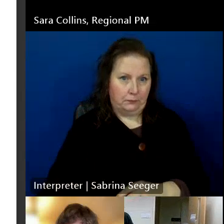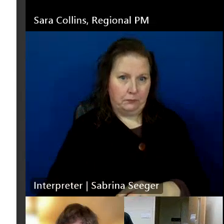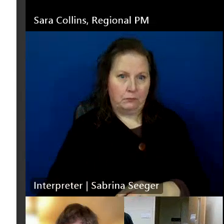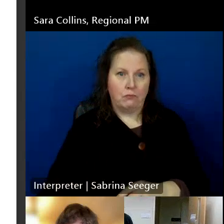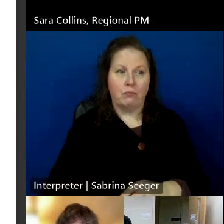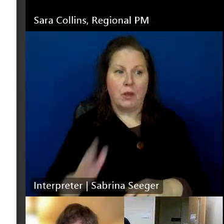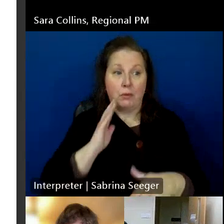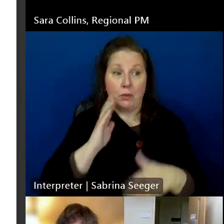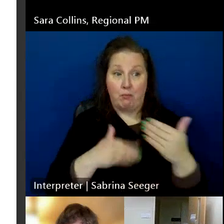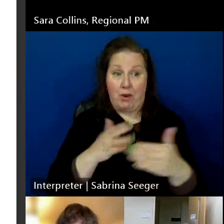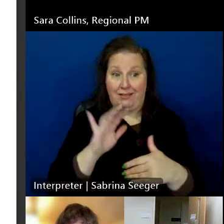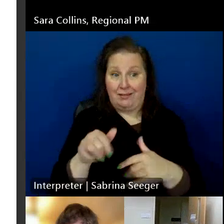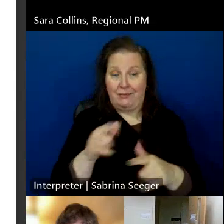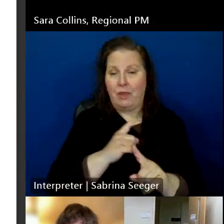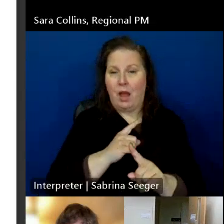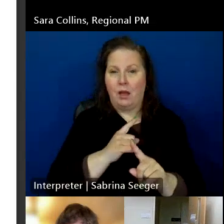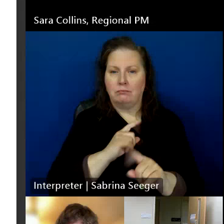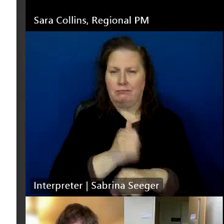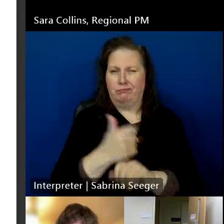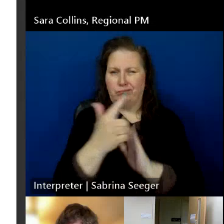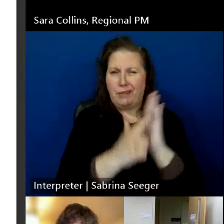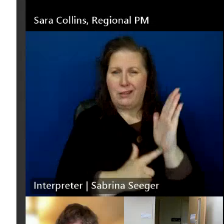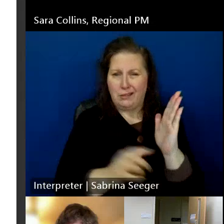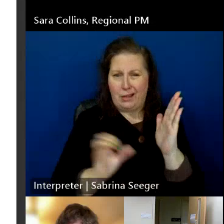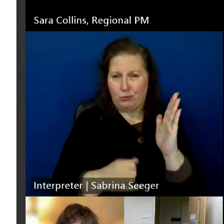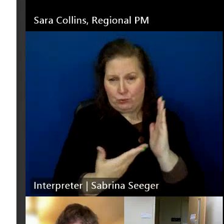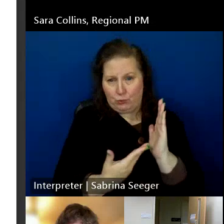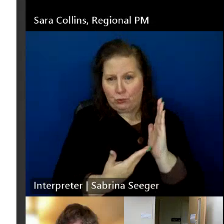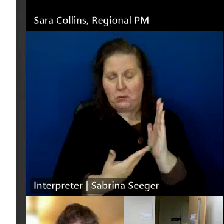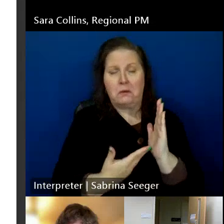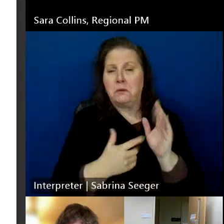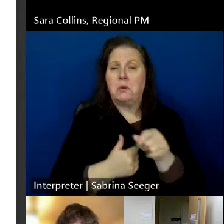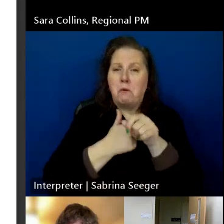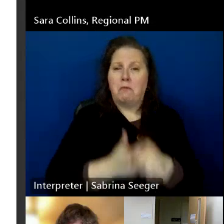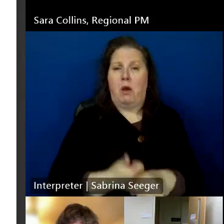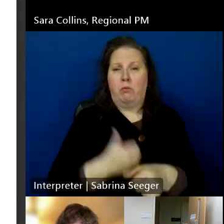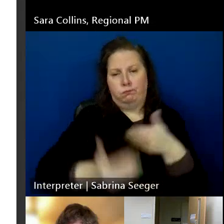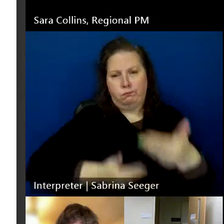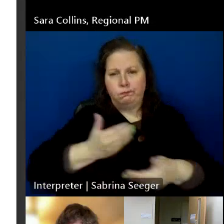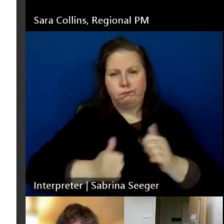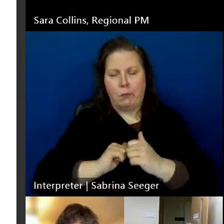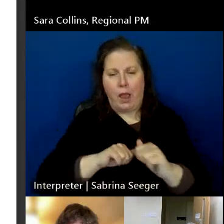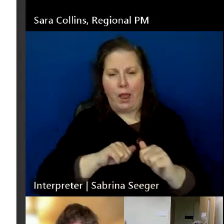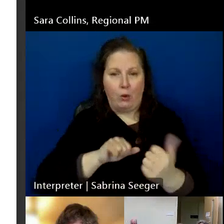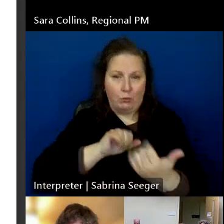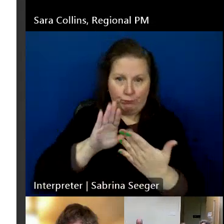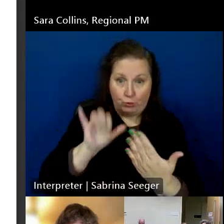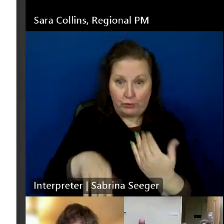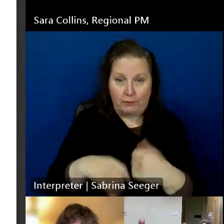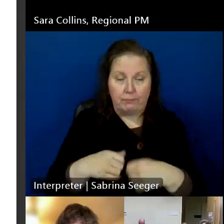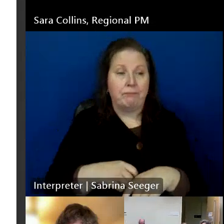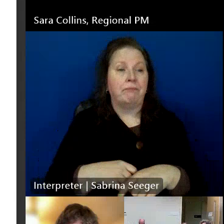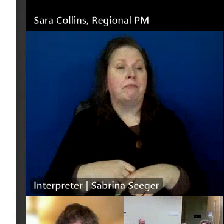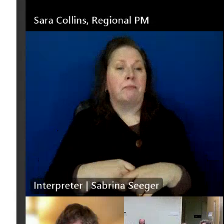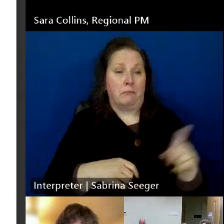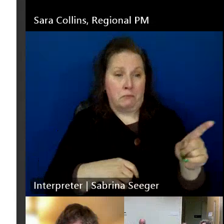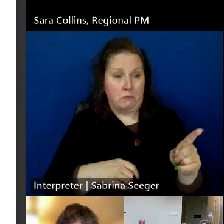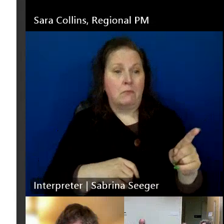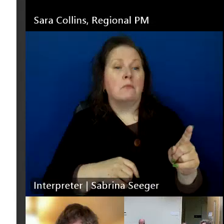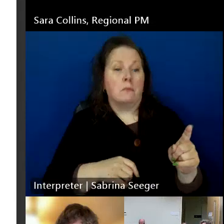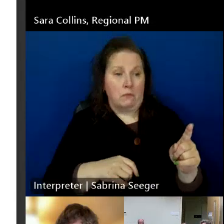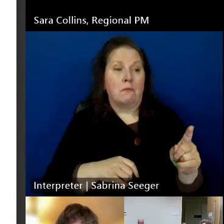plan is laid out in statute as well. And so this plan follows that process. The moment of time when